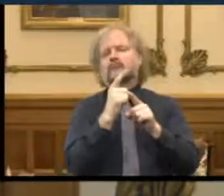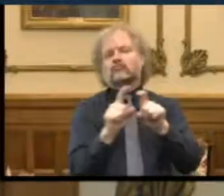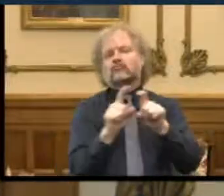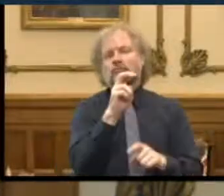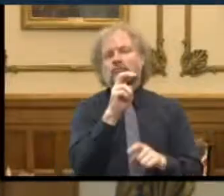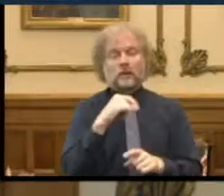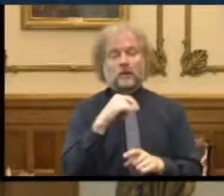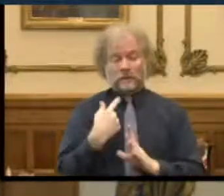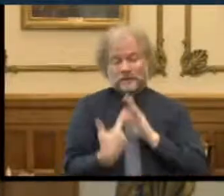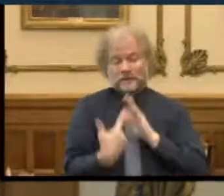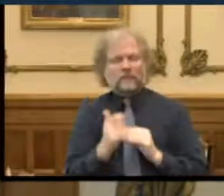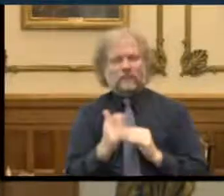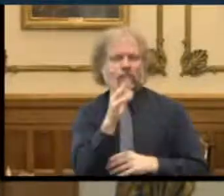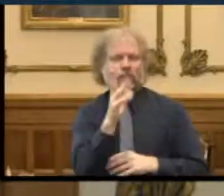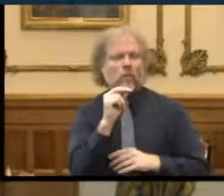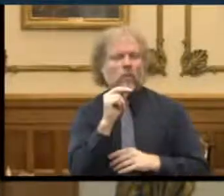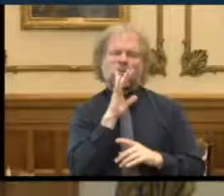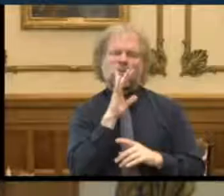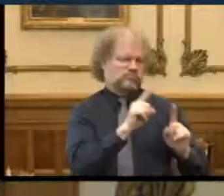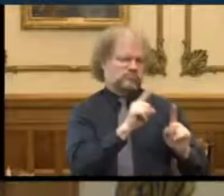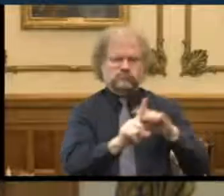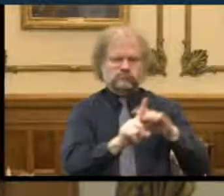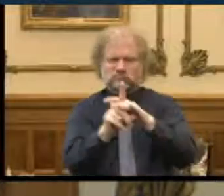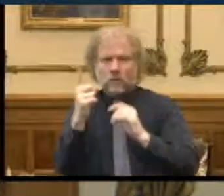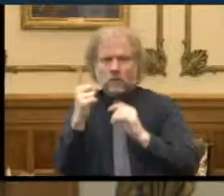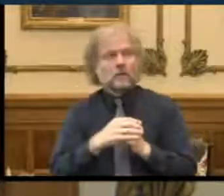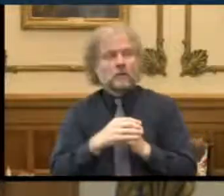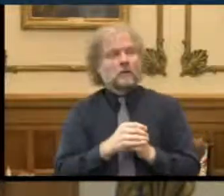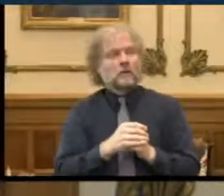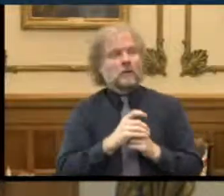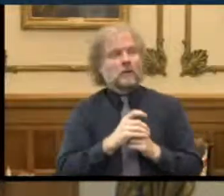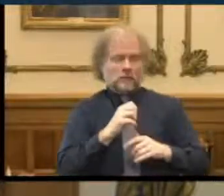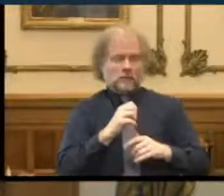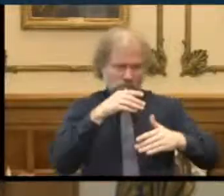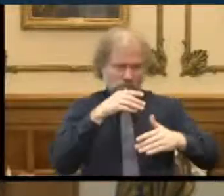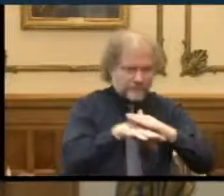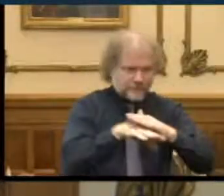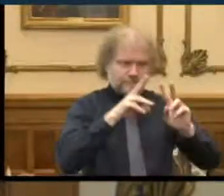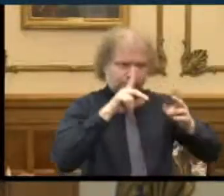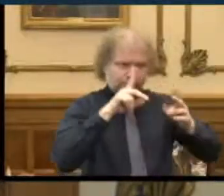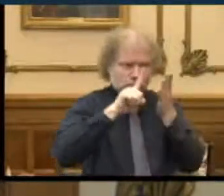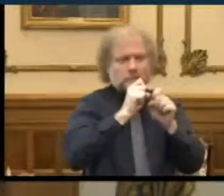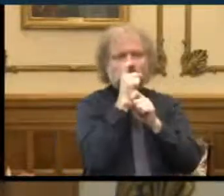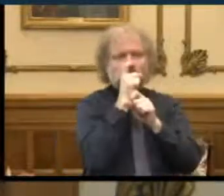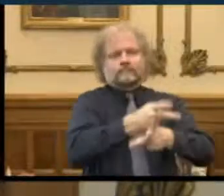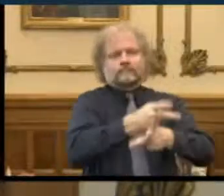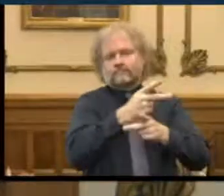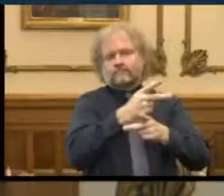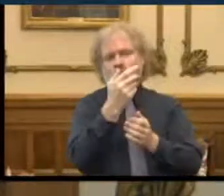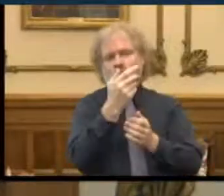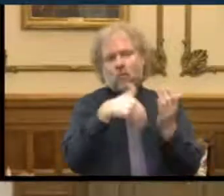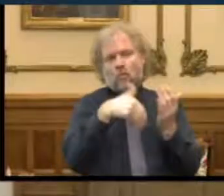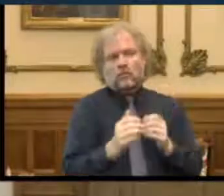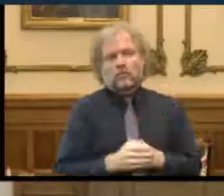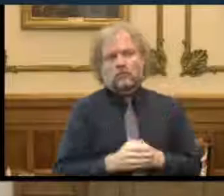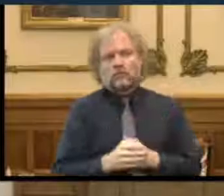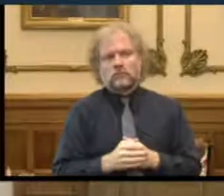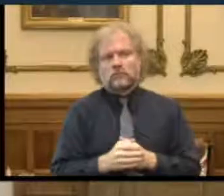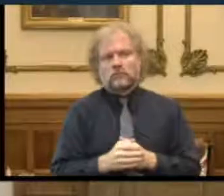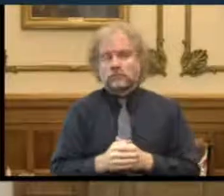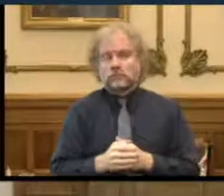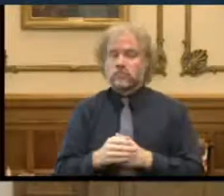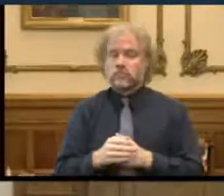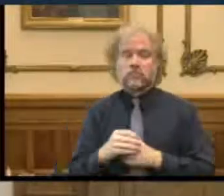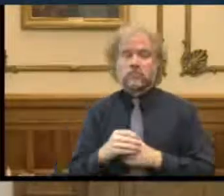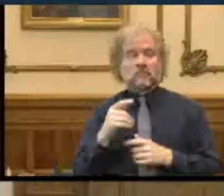disappeared, and we were always there, honestly, marching side and side to make sure that we are taking care of everyone. And I think it's important, back to